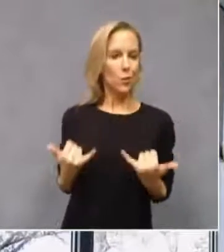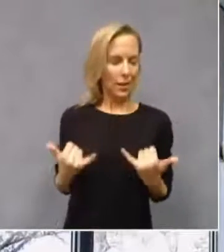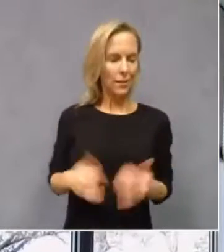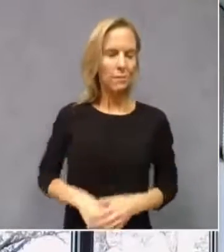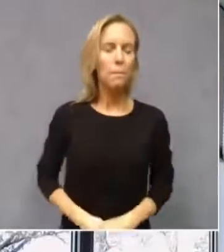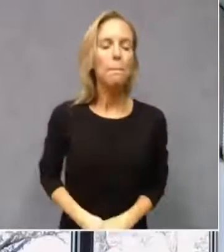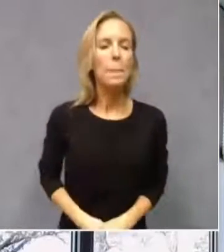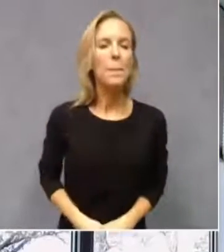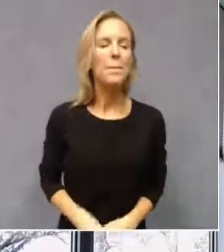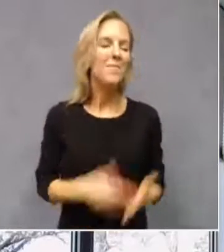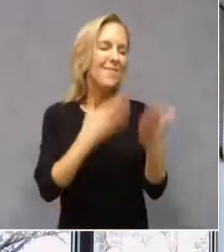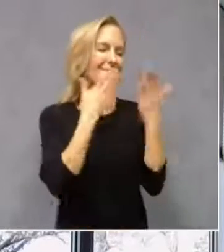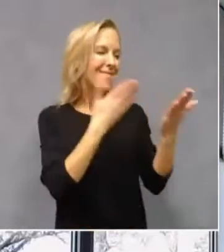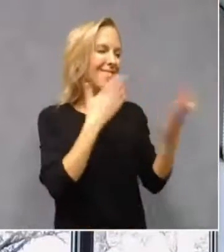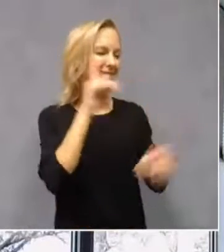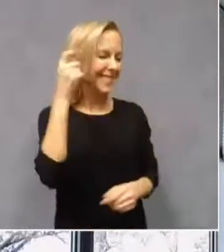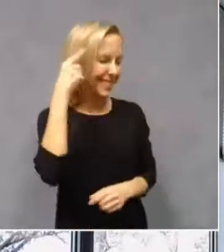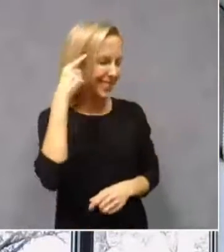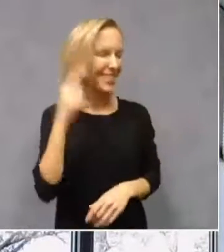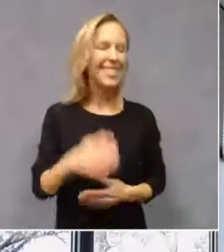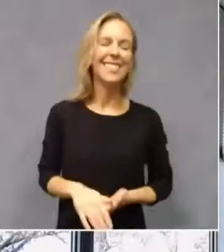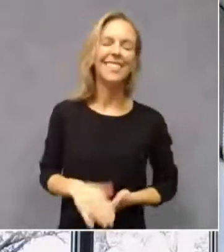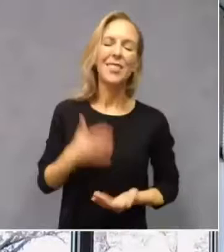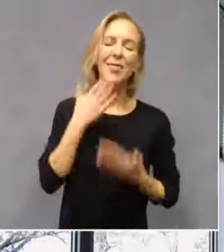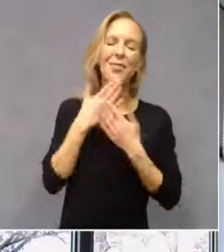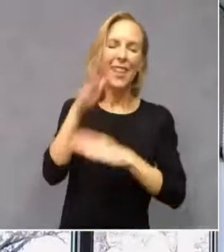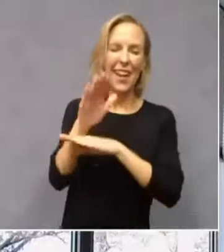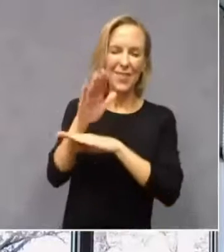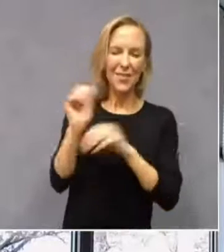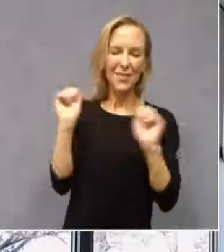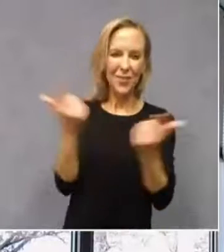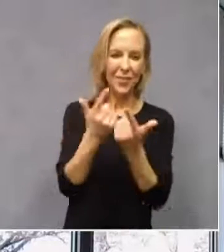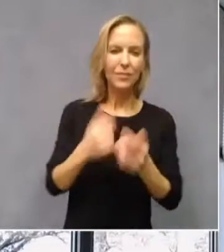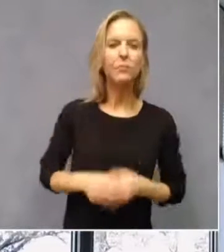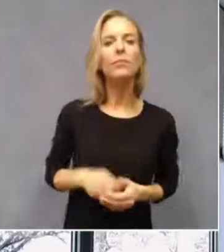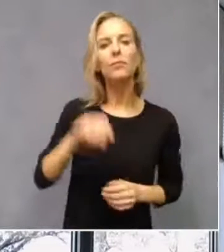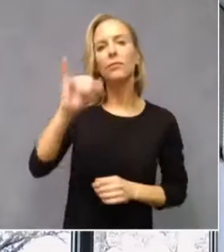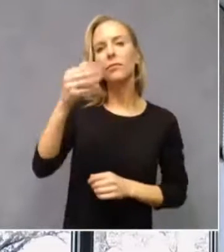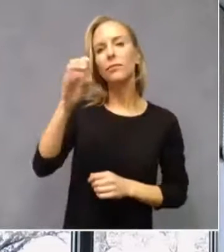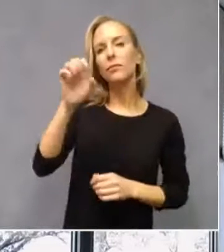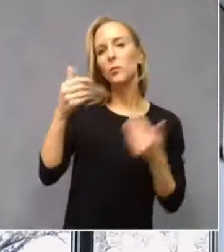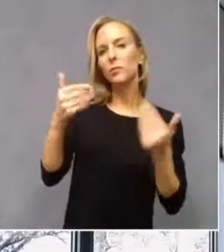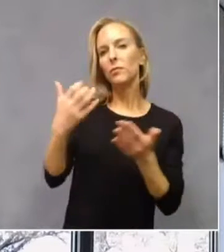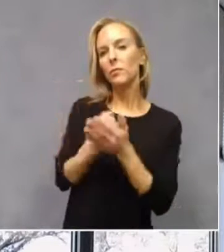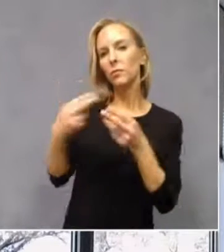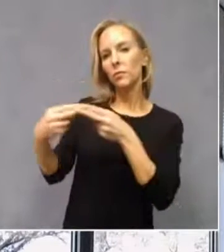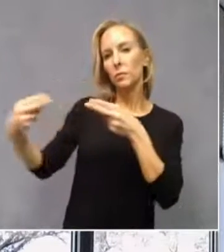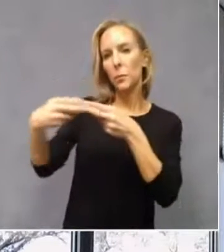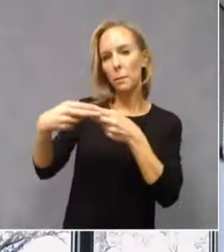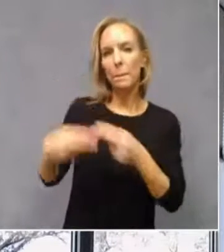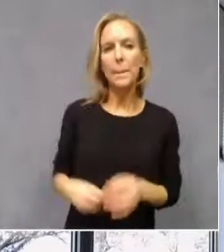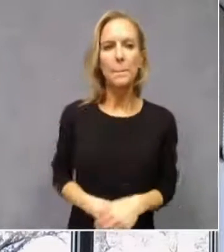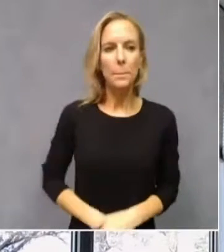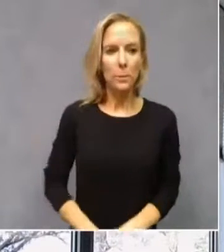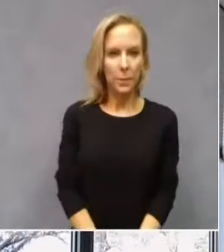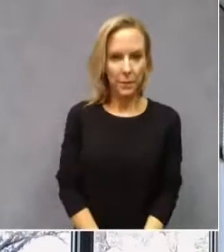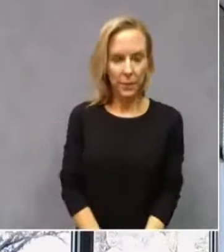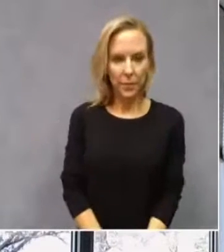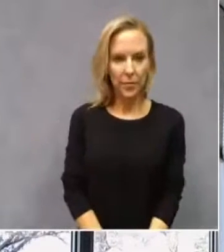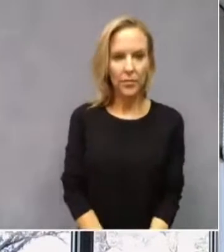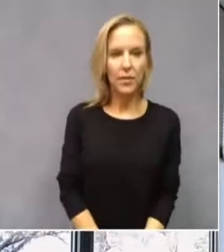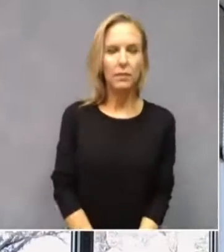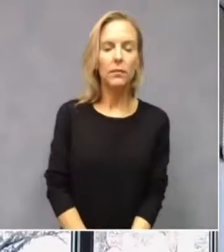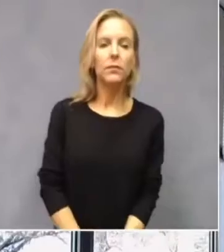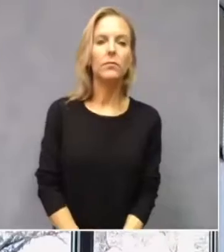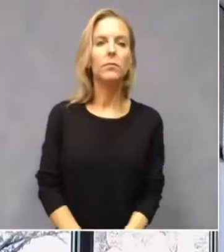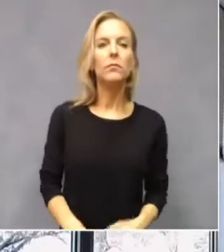Thank you, Governor, and good afternoon, everyone. James, if you could put up my slide deck, please. I'm going to share slides that